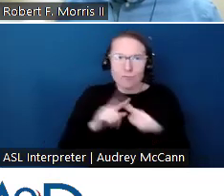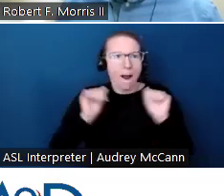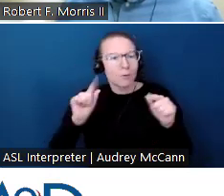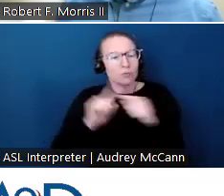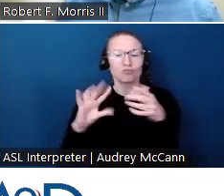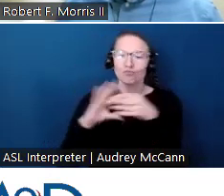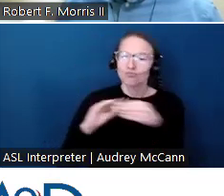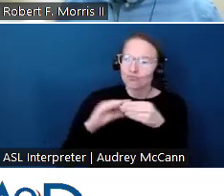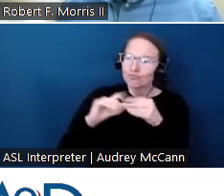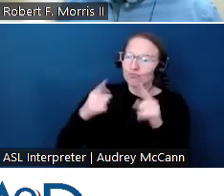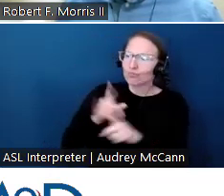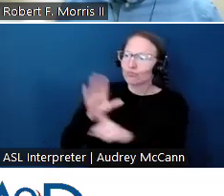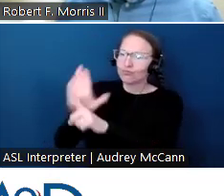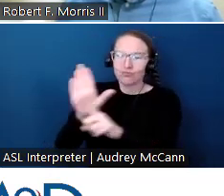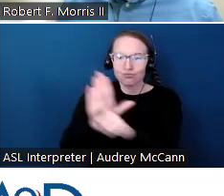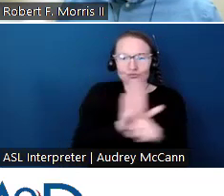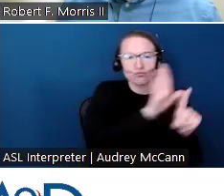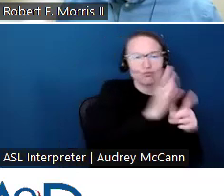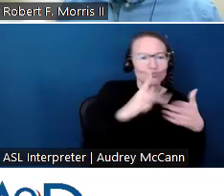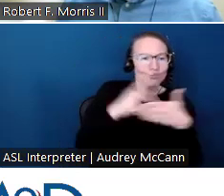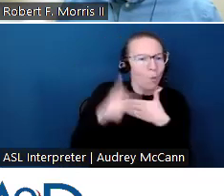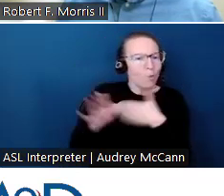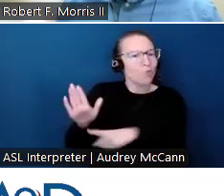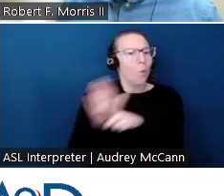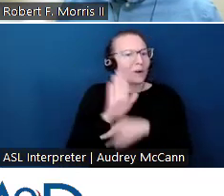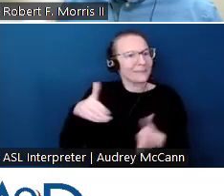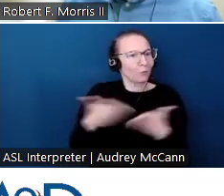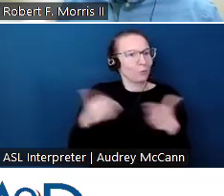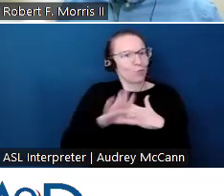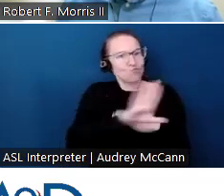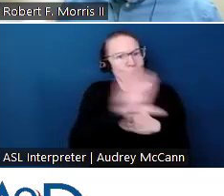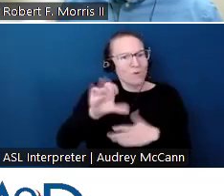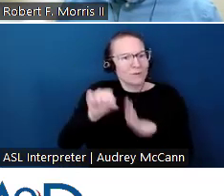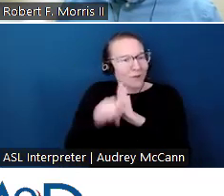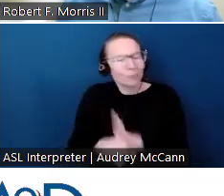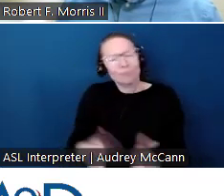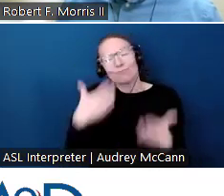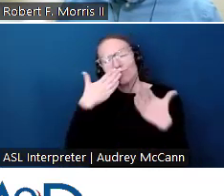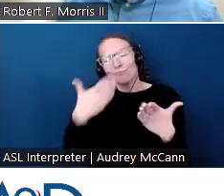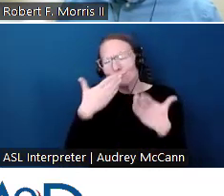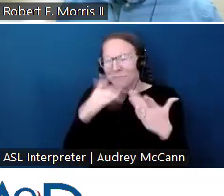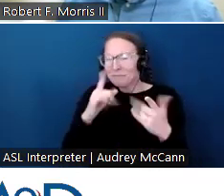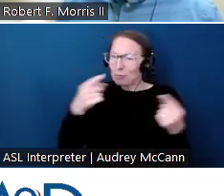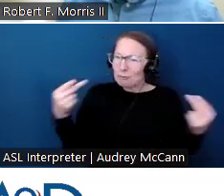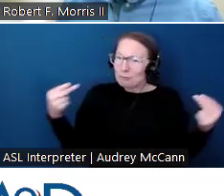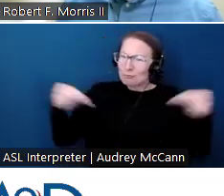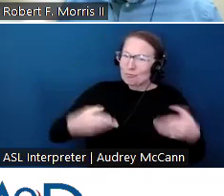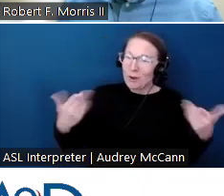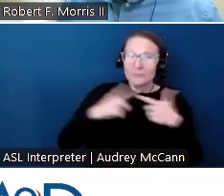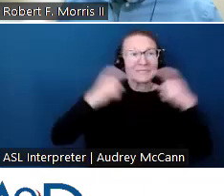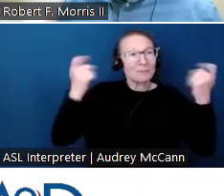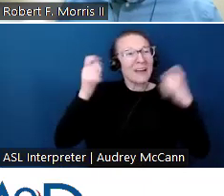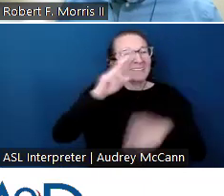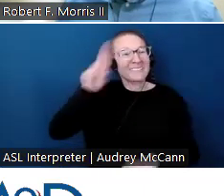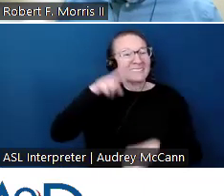about your respective centers and programs in your states. So thank you so much again for joining us to celebrate National